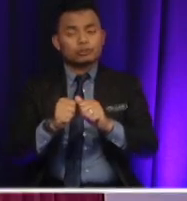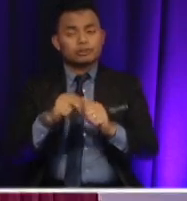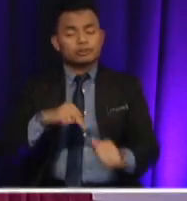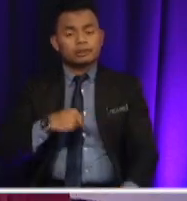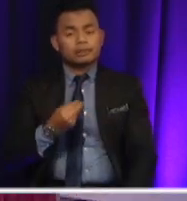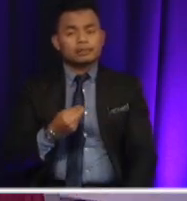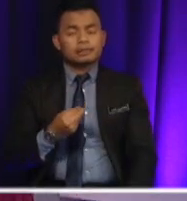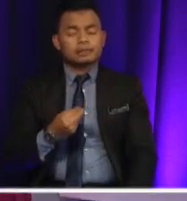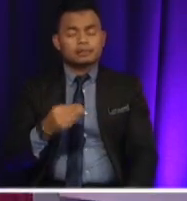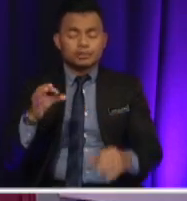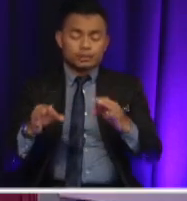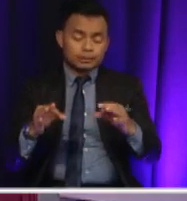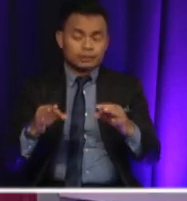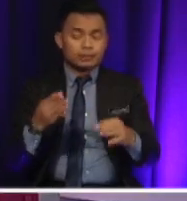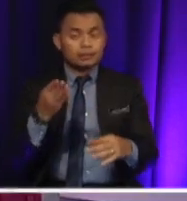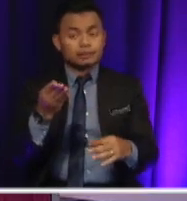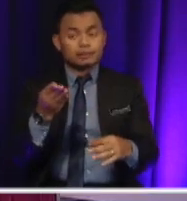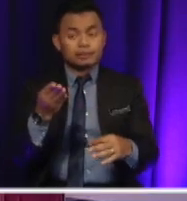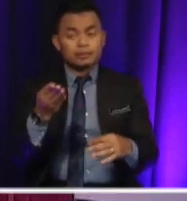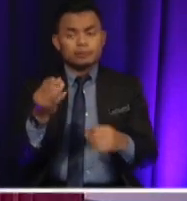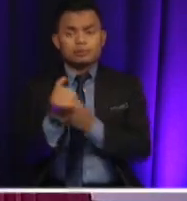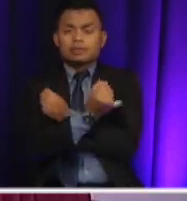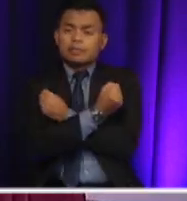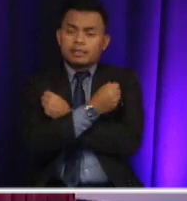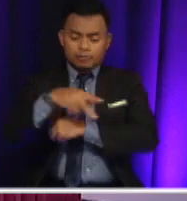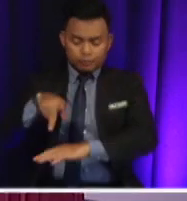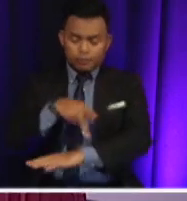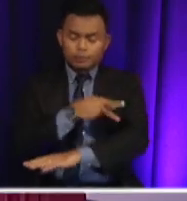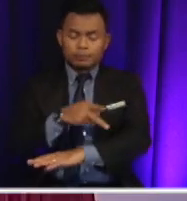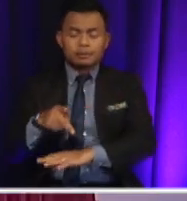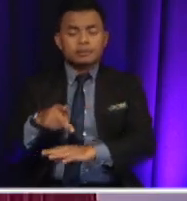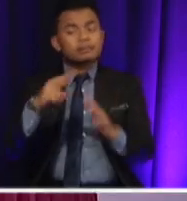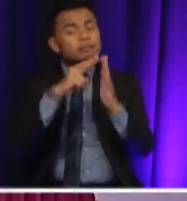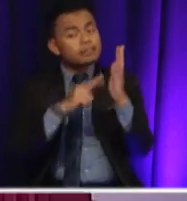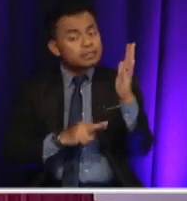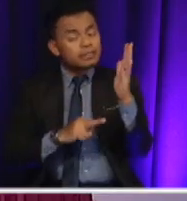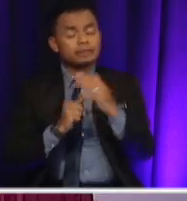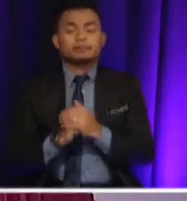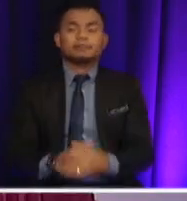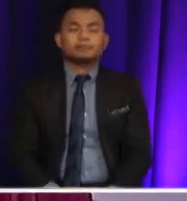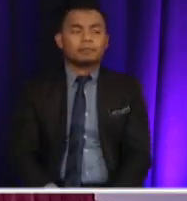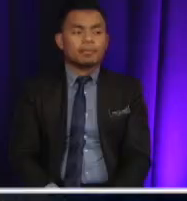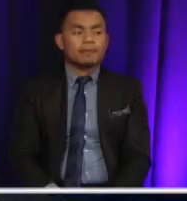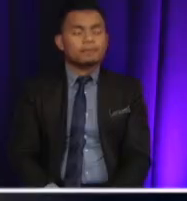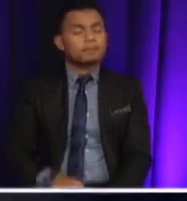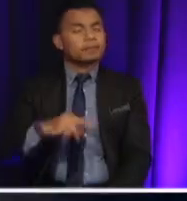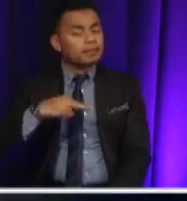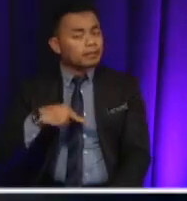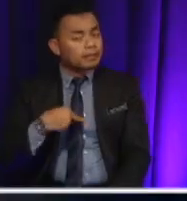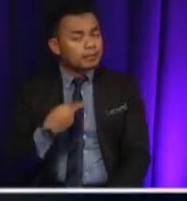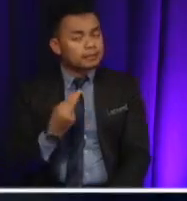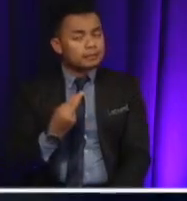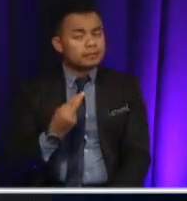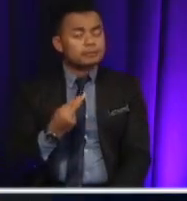poem, you have to recite it with all your heart. If it's a sad poem, you have to show sadness. The feeling has to come while